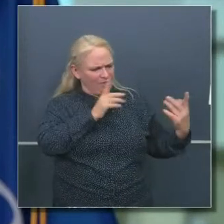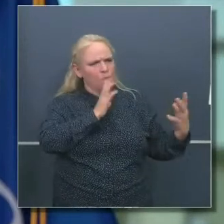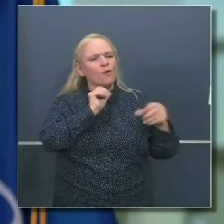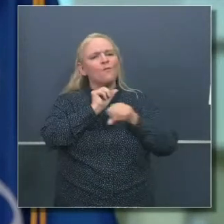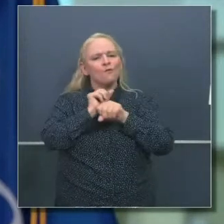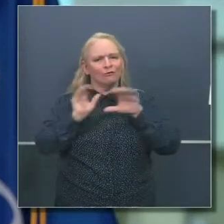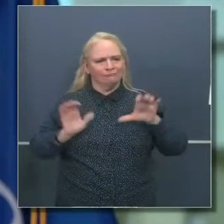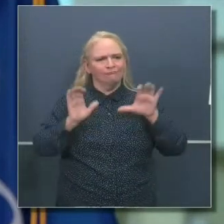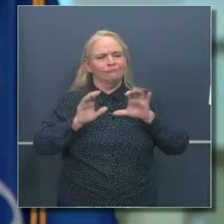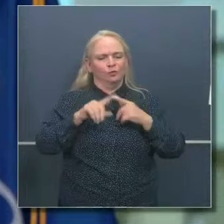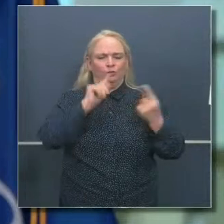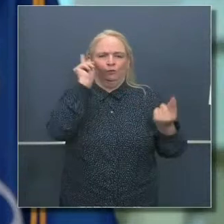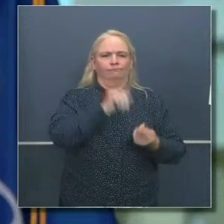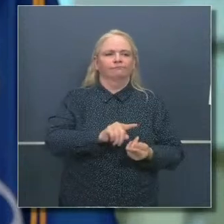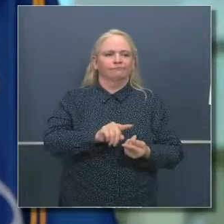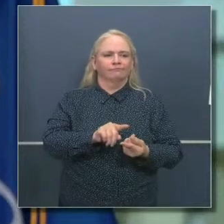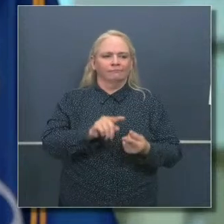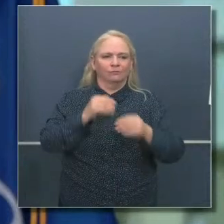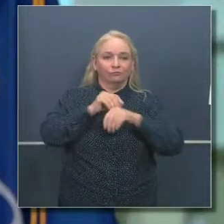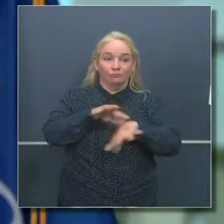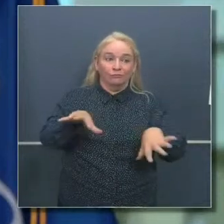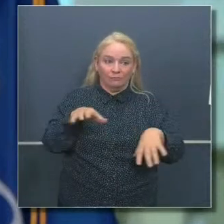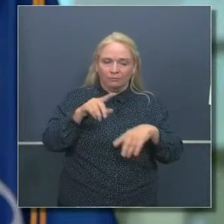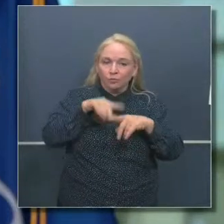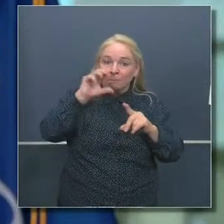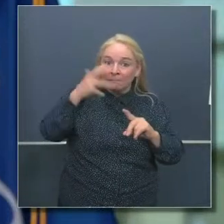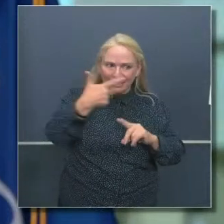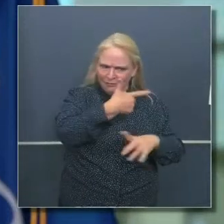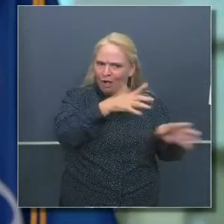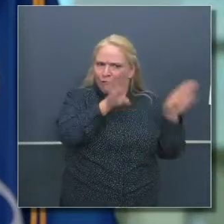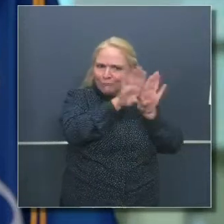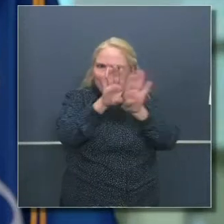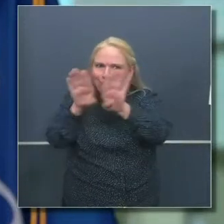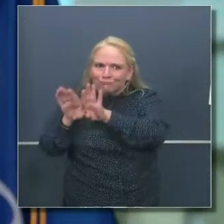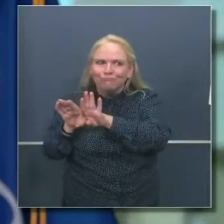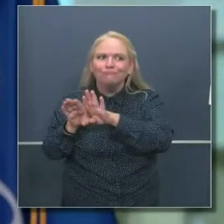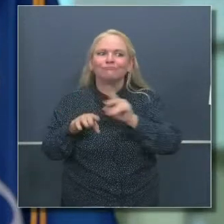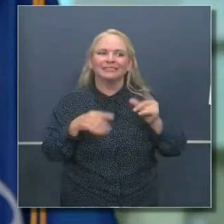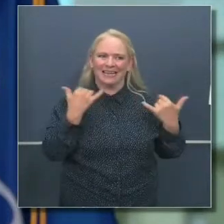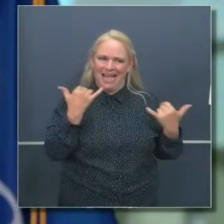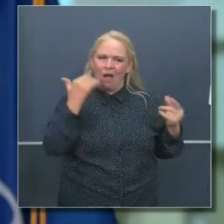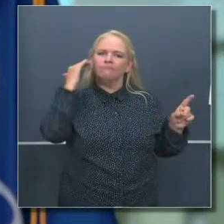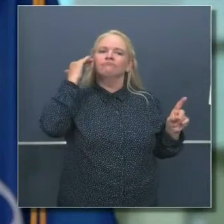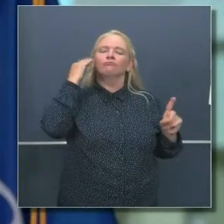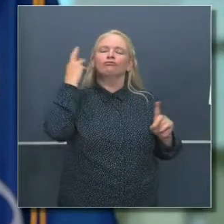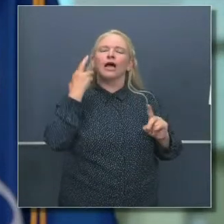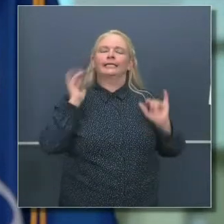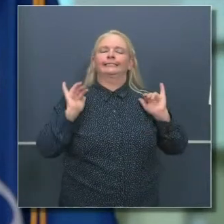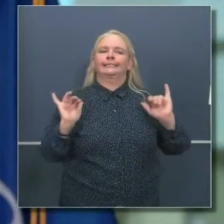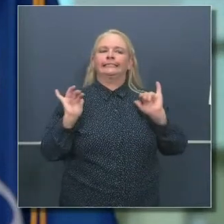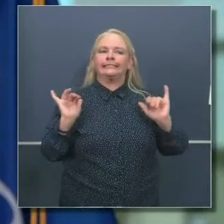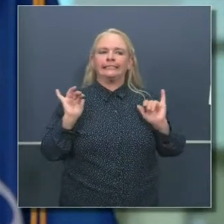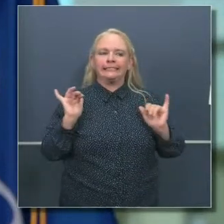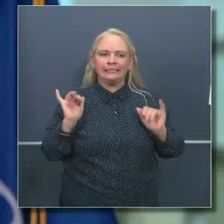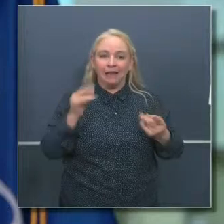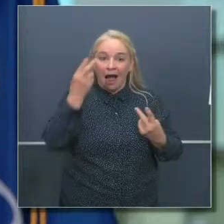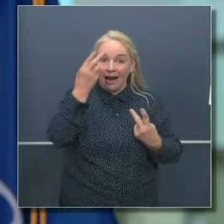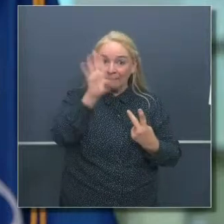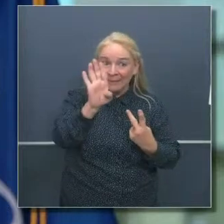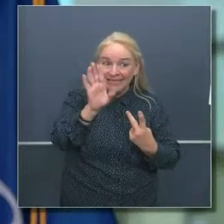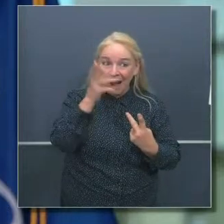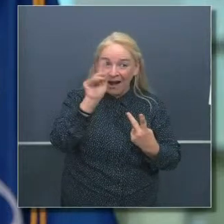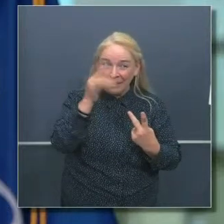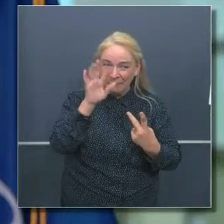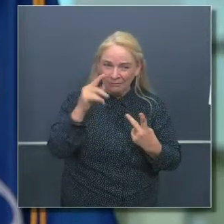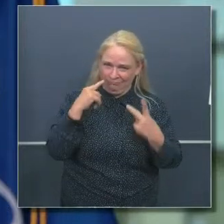Orange County. There was a lot of pushback, as you know well, coming from the county. Now, Huntington Beach and Newport and Laguna and others